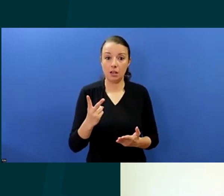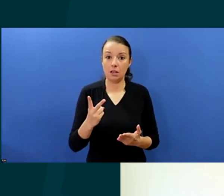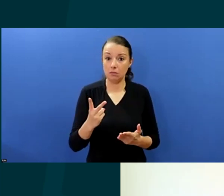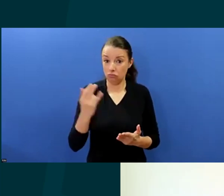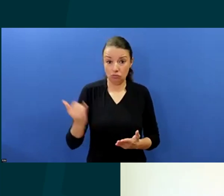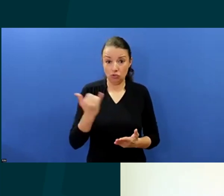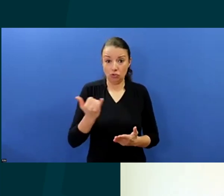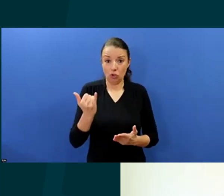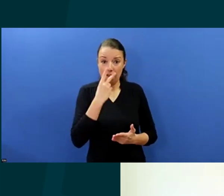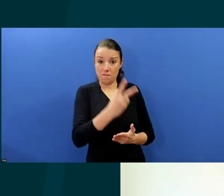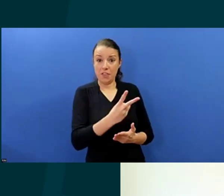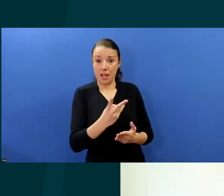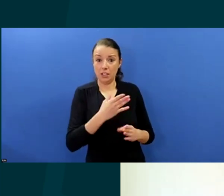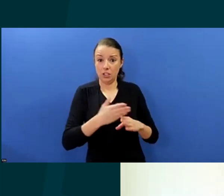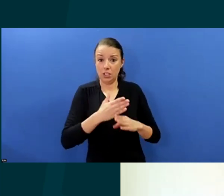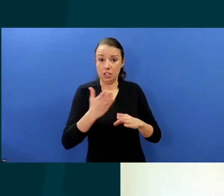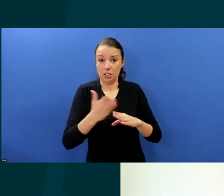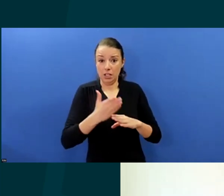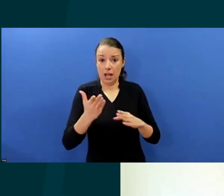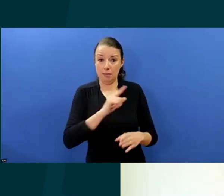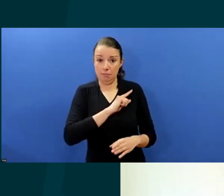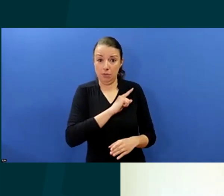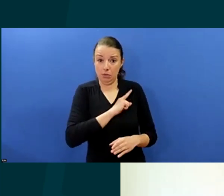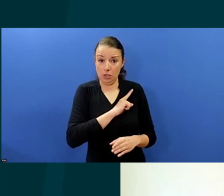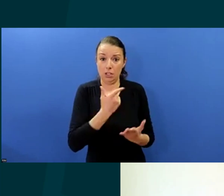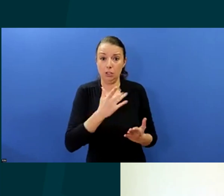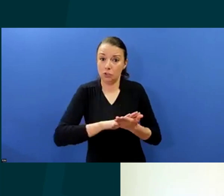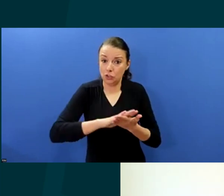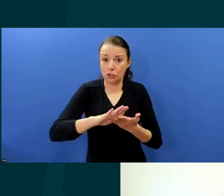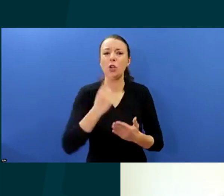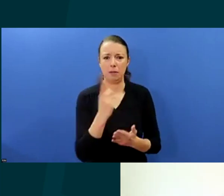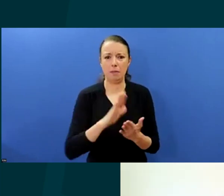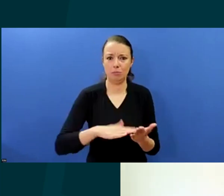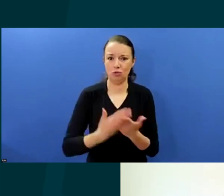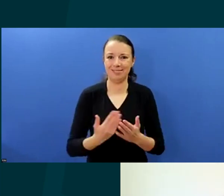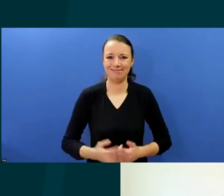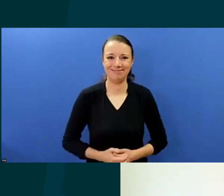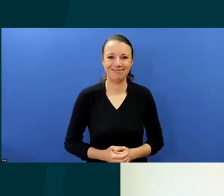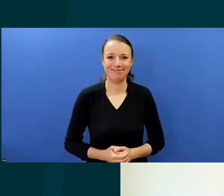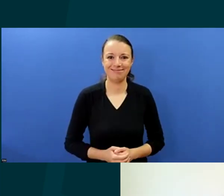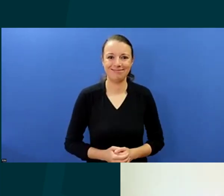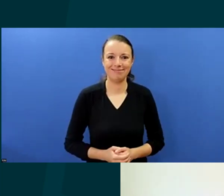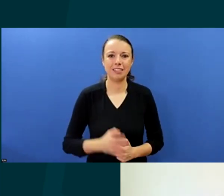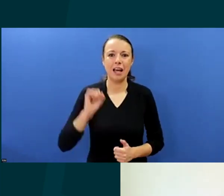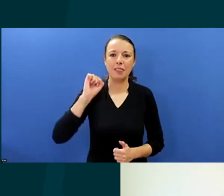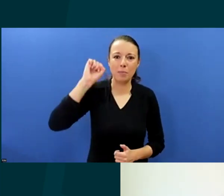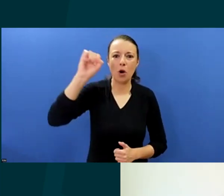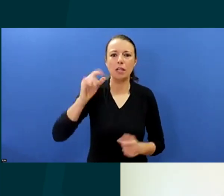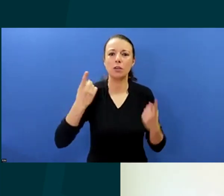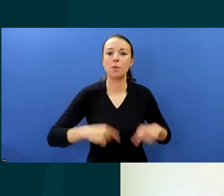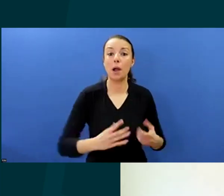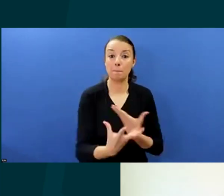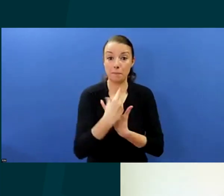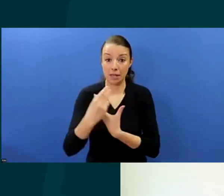purity, is still absolutely evident. And this is just one of many examples. Whereas different forms